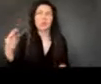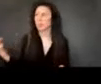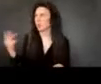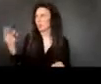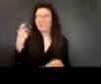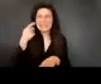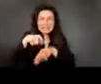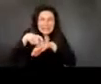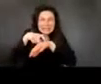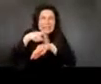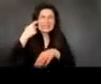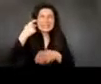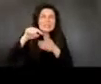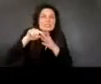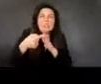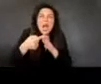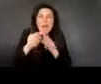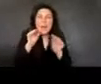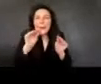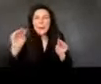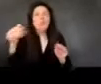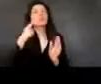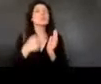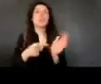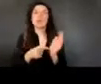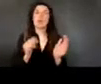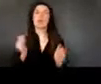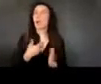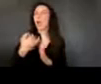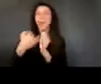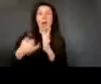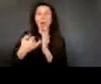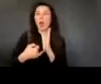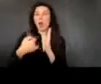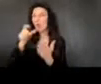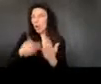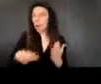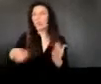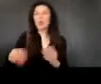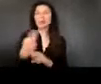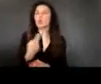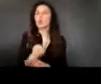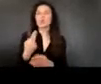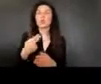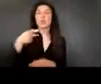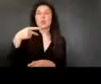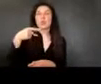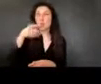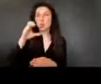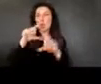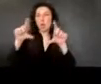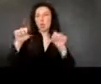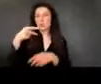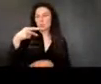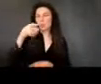portion of it. For example, we have used these postcards a lot in our article. We have found these postcards and they were interesting to us